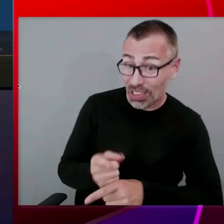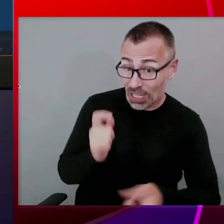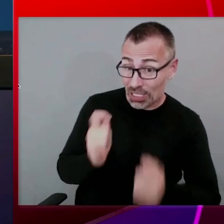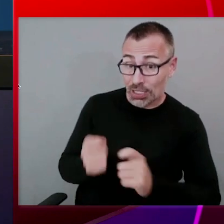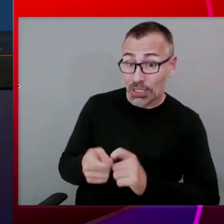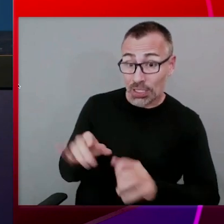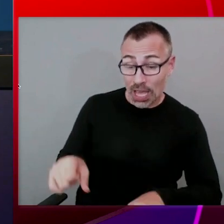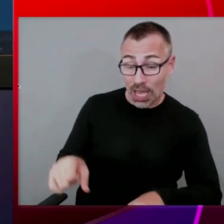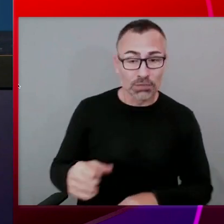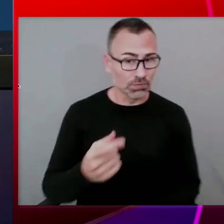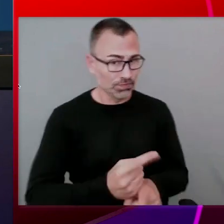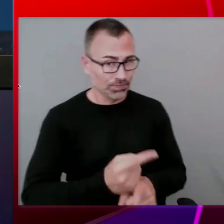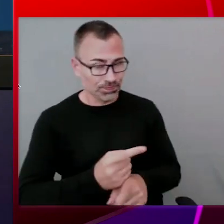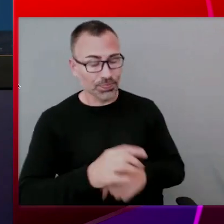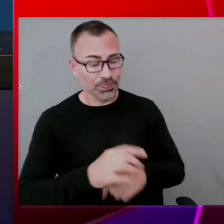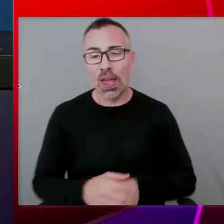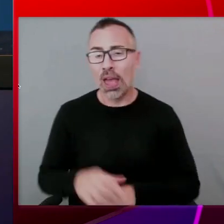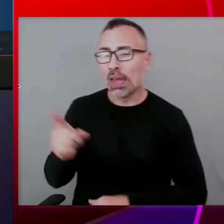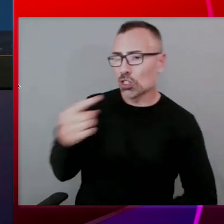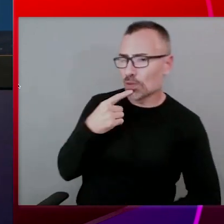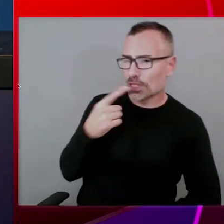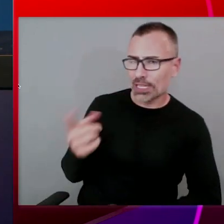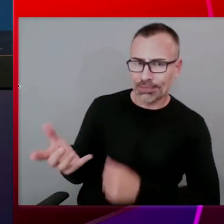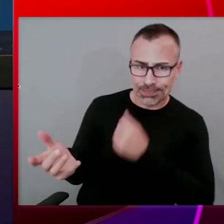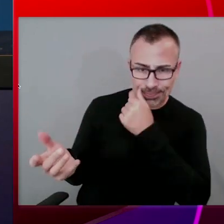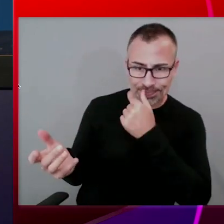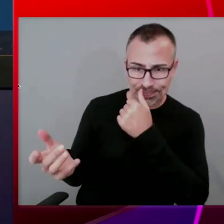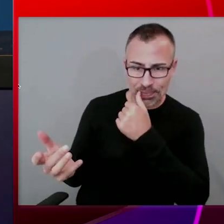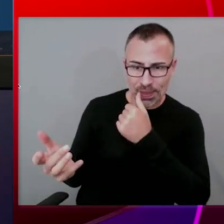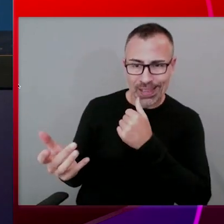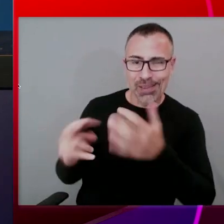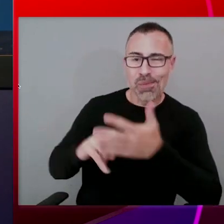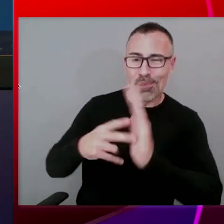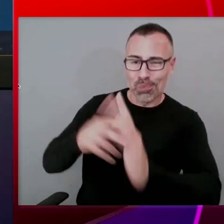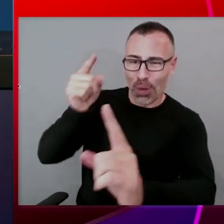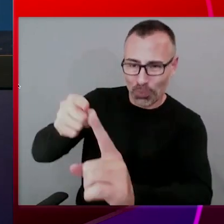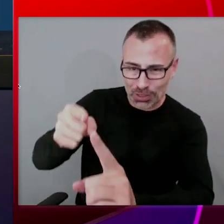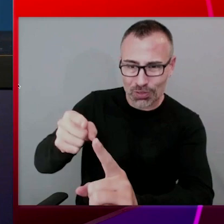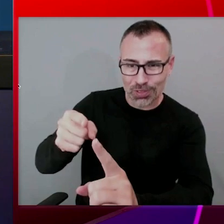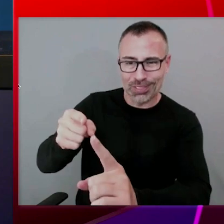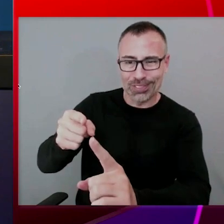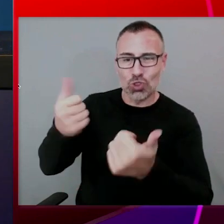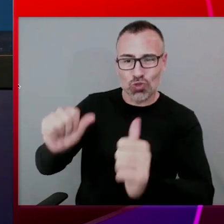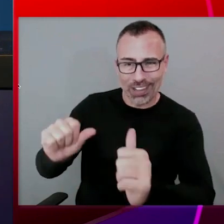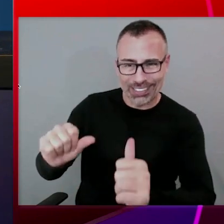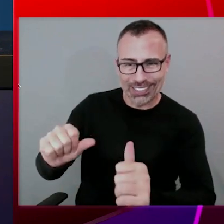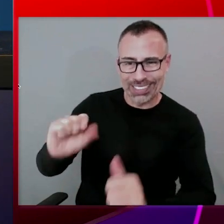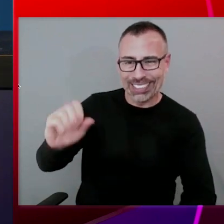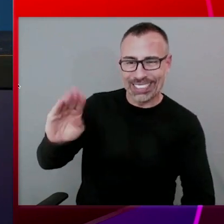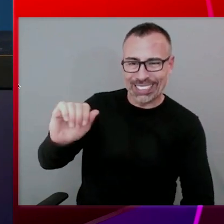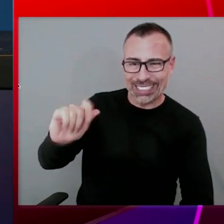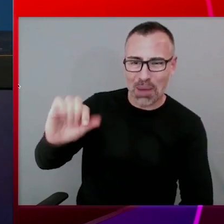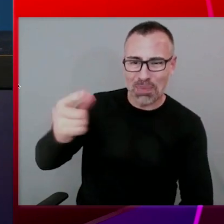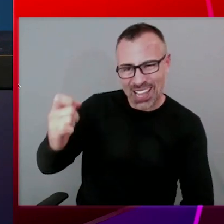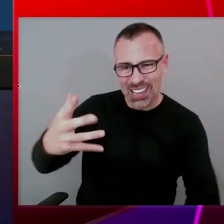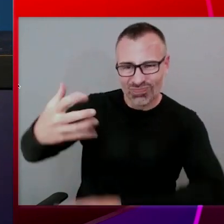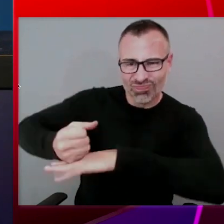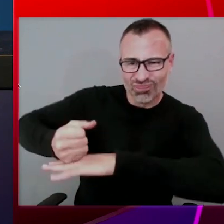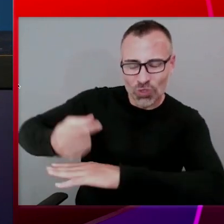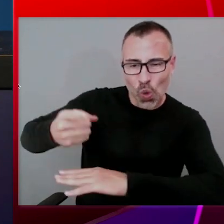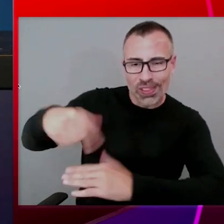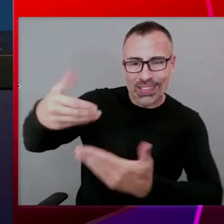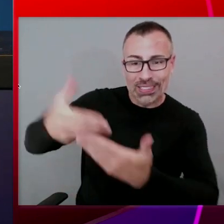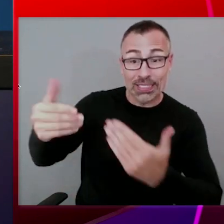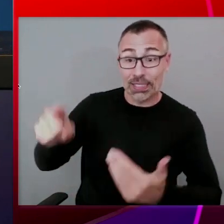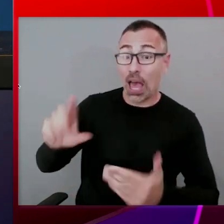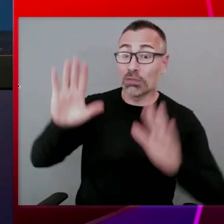And as you were saying, purposeful impediments, right? To try and take these things down. That's